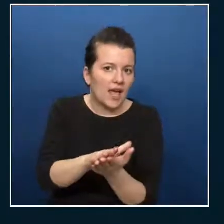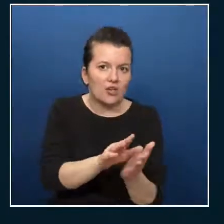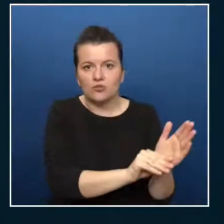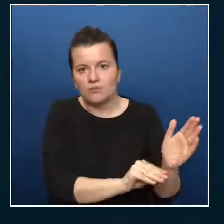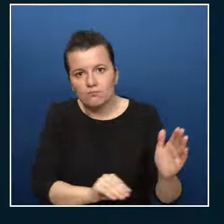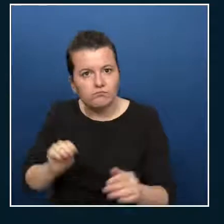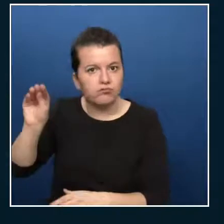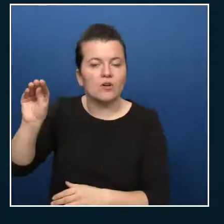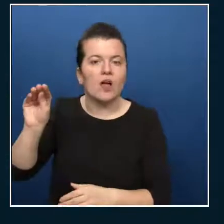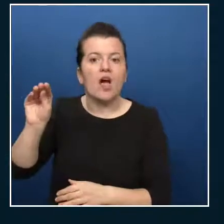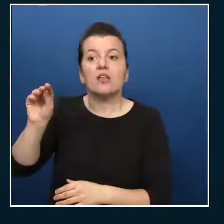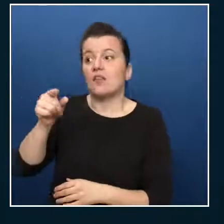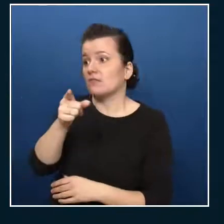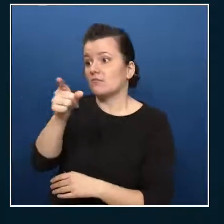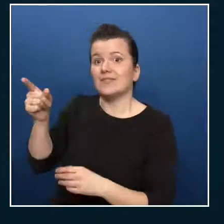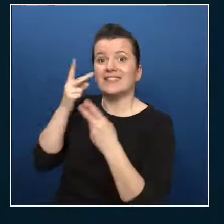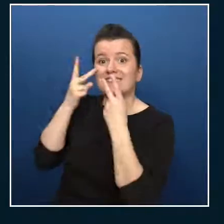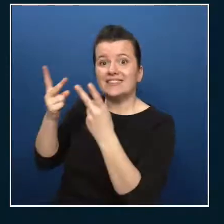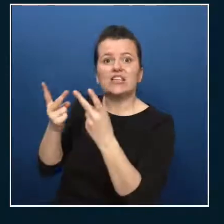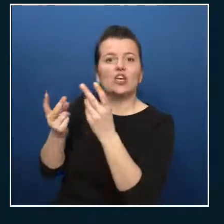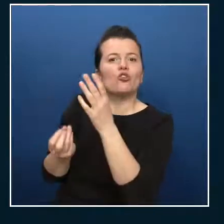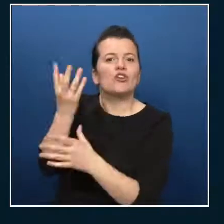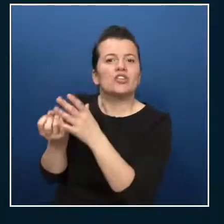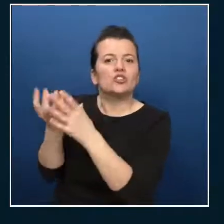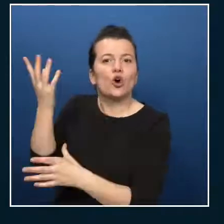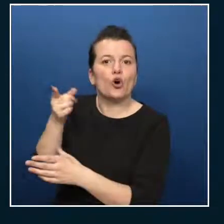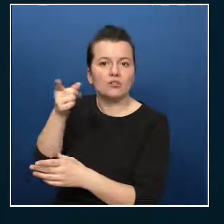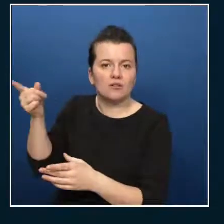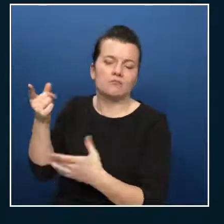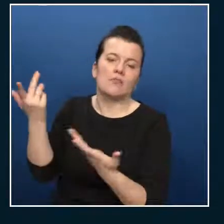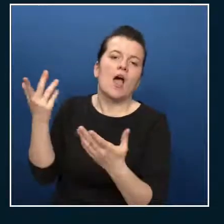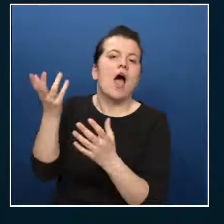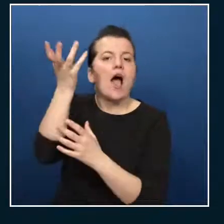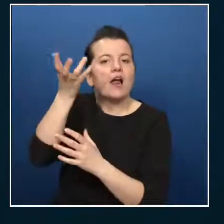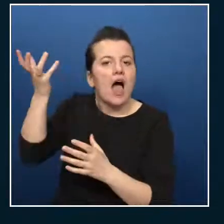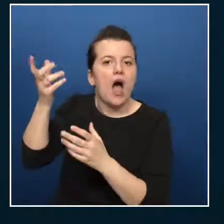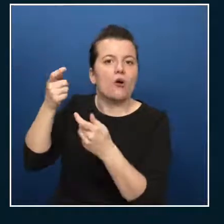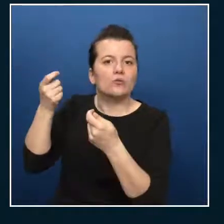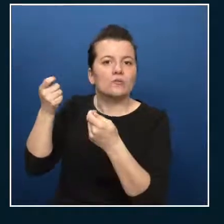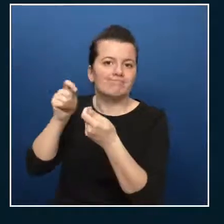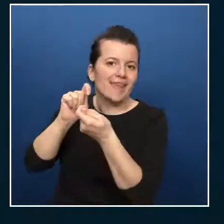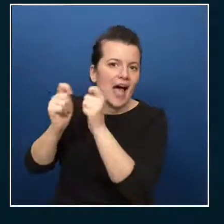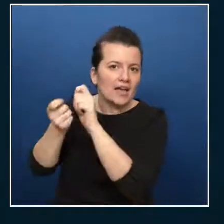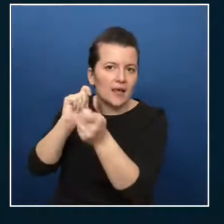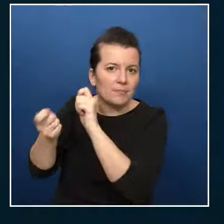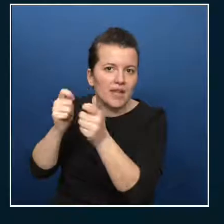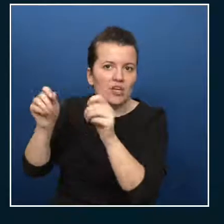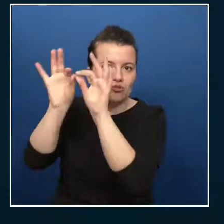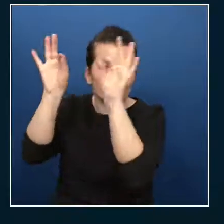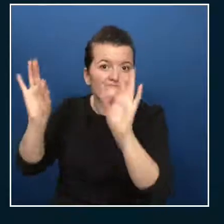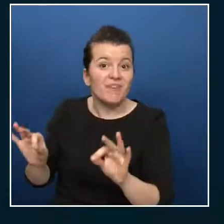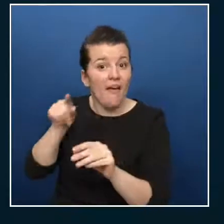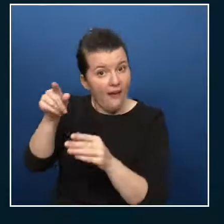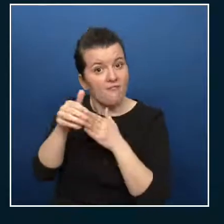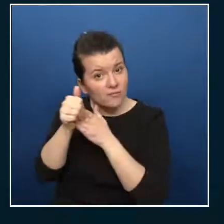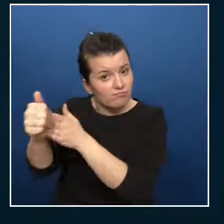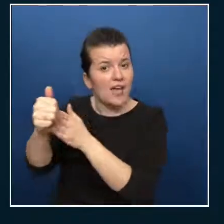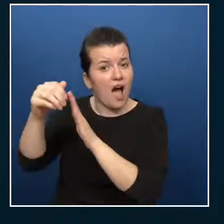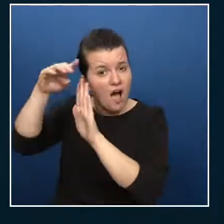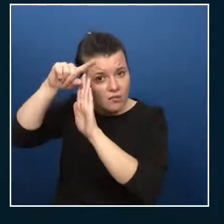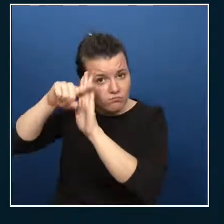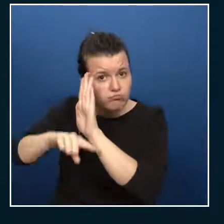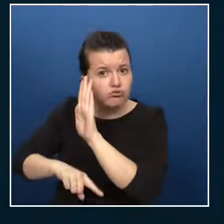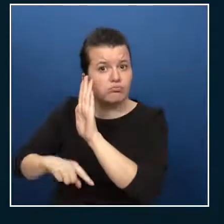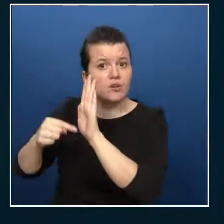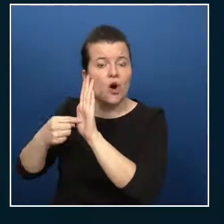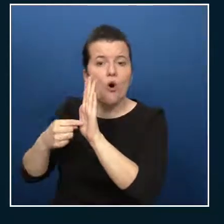the resources that I mentioned, the Cloud Adaptation Framework as a guide, and also there's a Microsoft assessment tool for